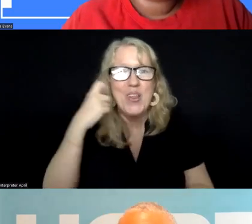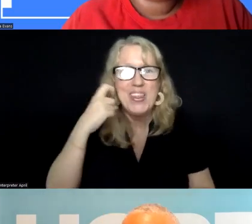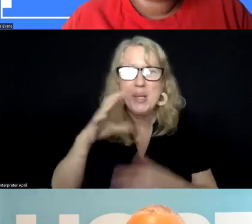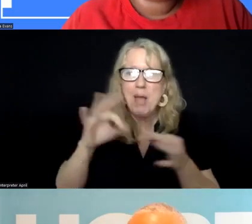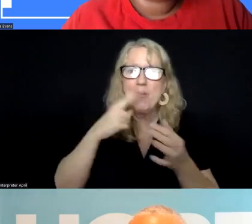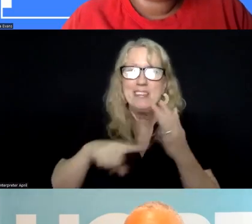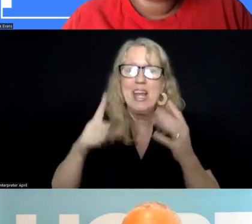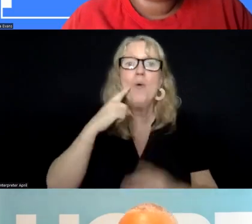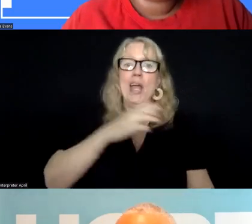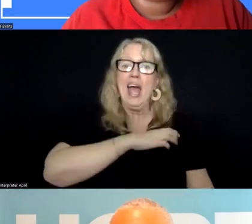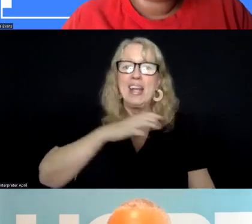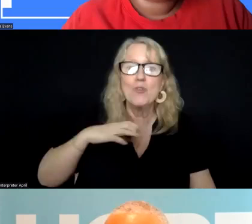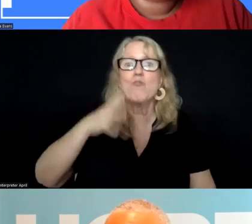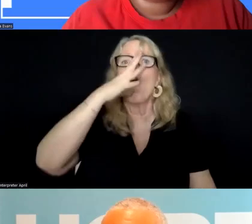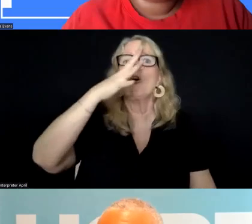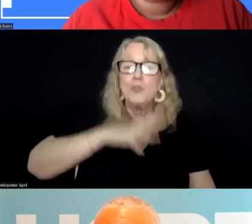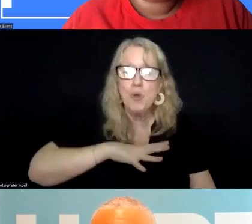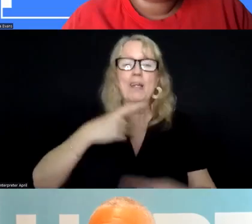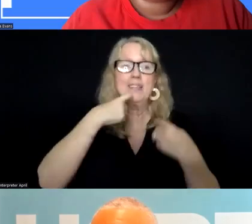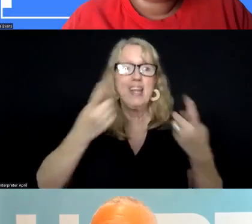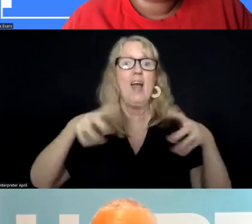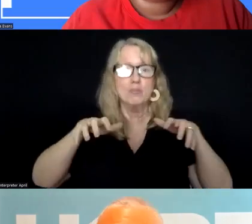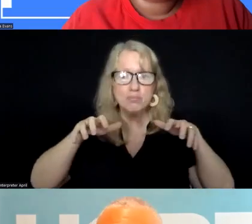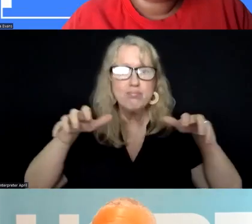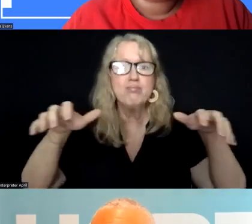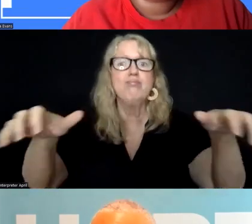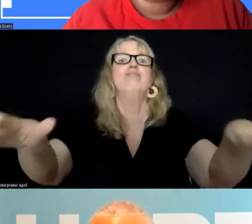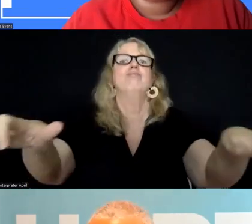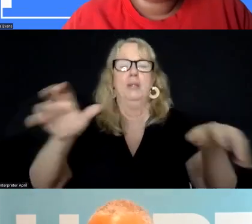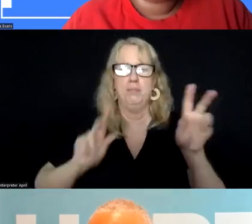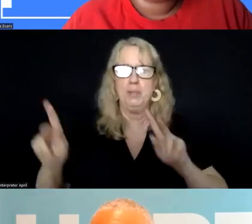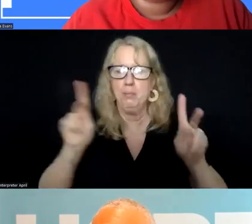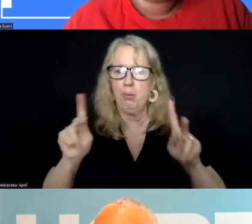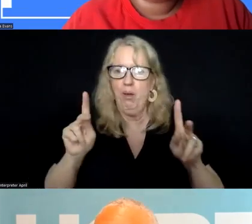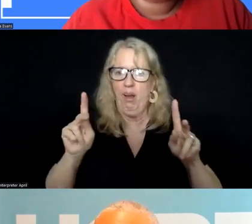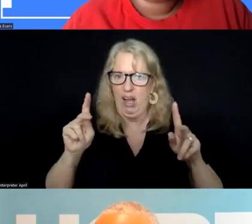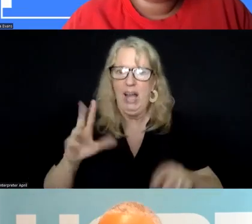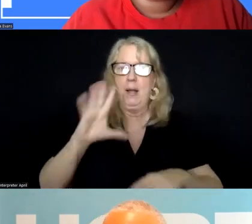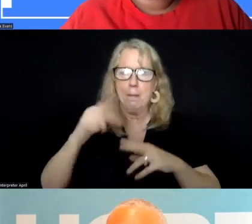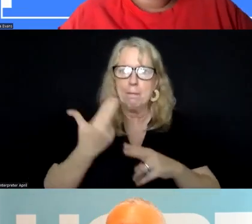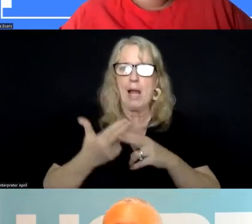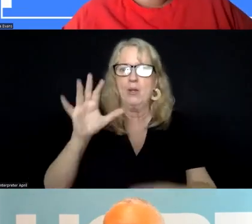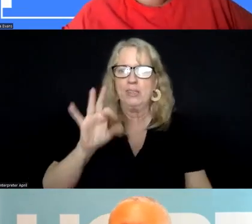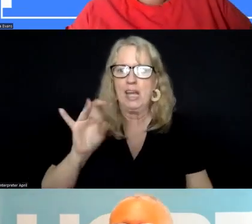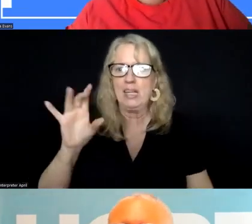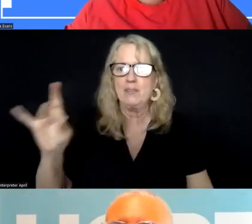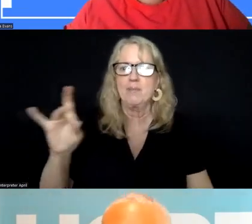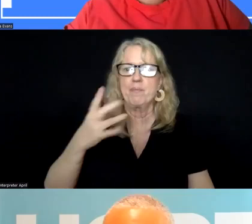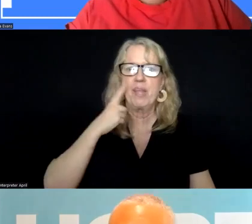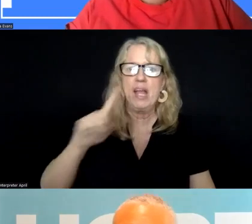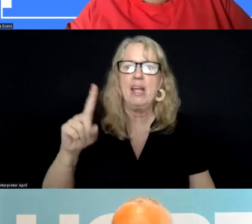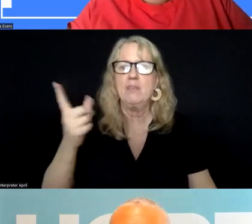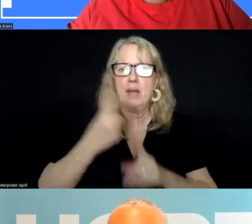We had a congresswoman say to an audience of a standing room only audience about 988. It didn't have to come